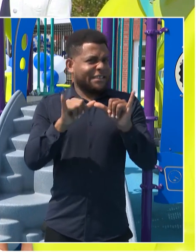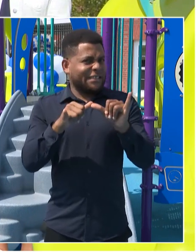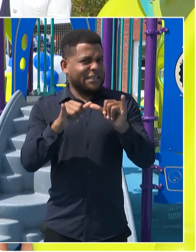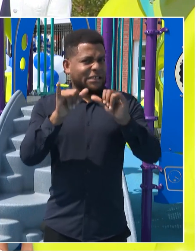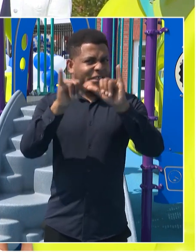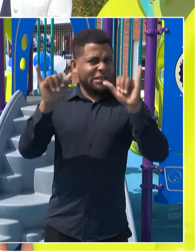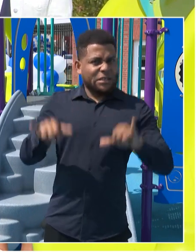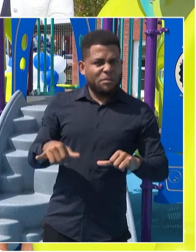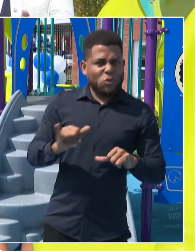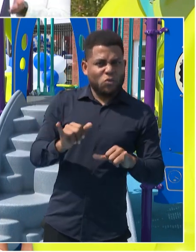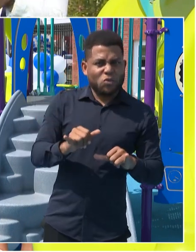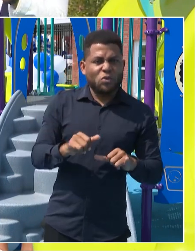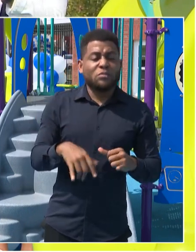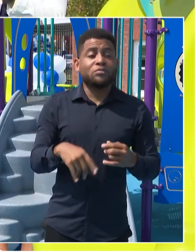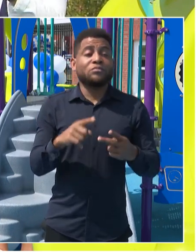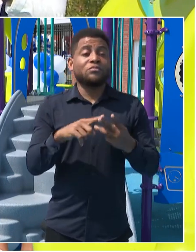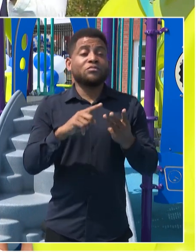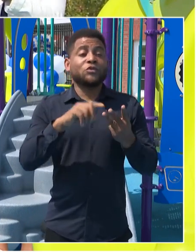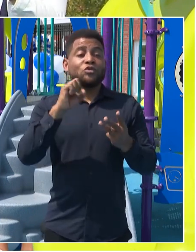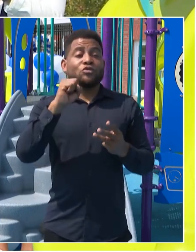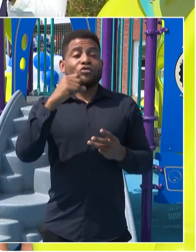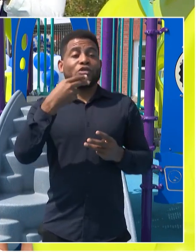Levinus Architects, if you could raise your hands.